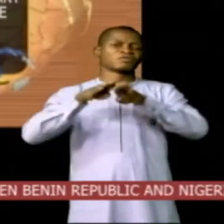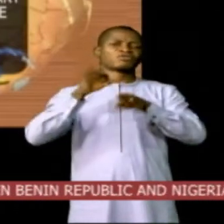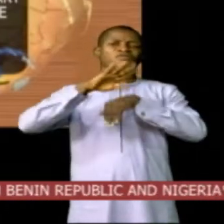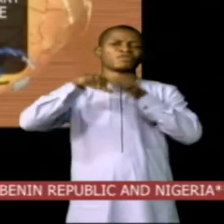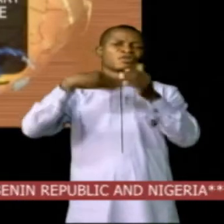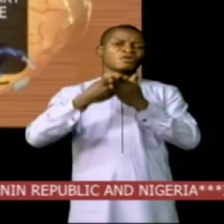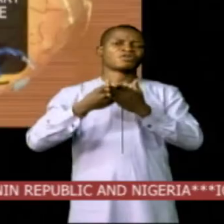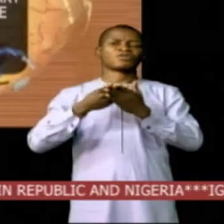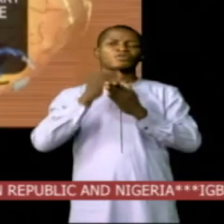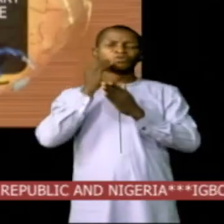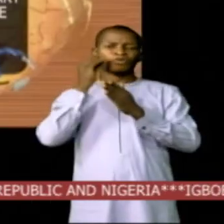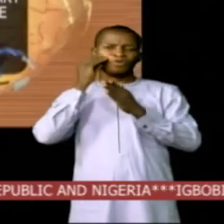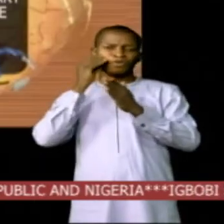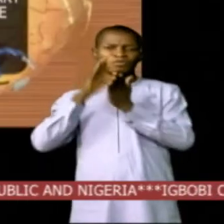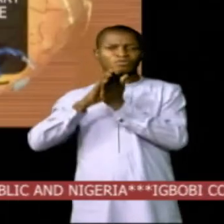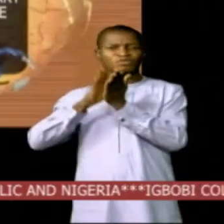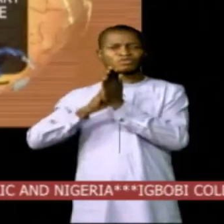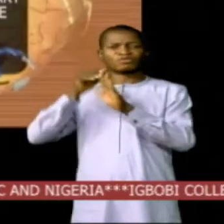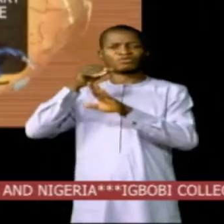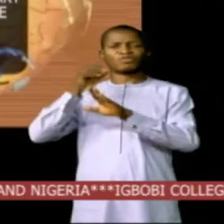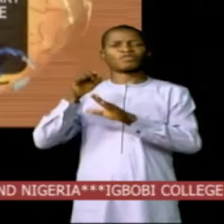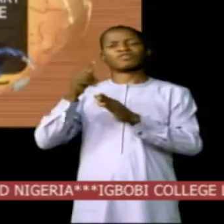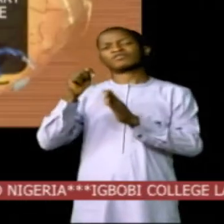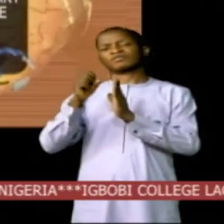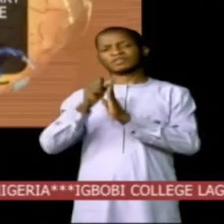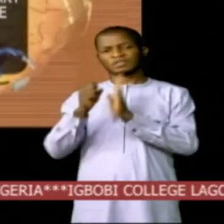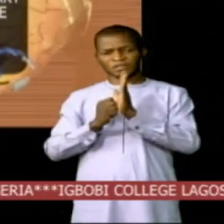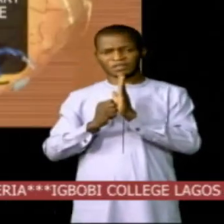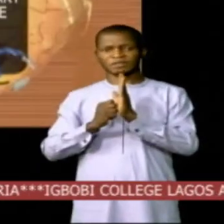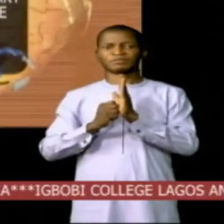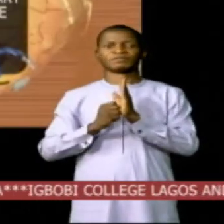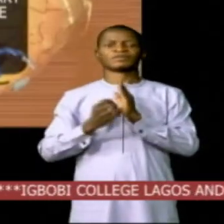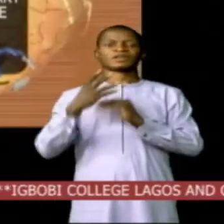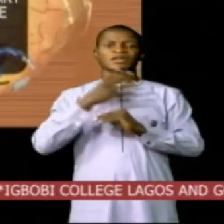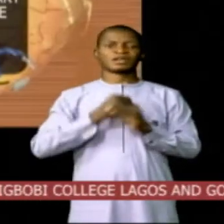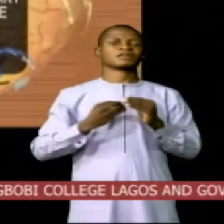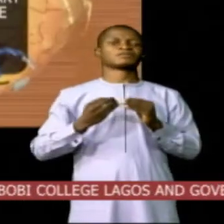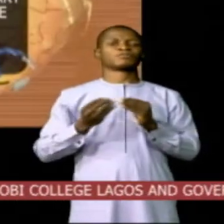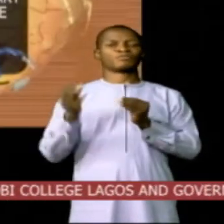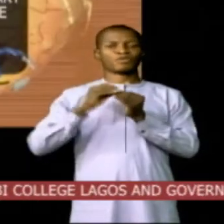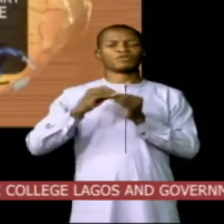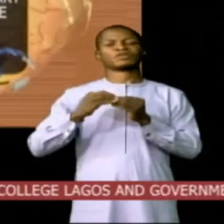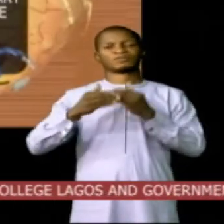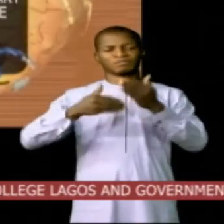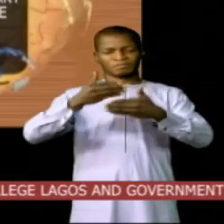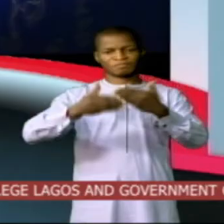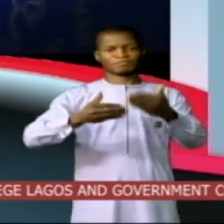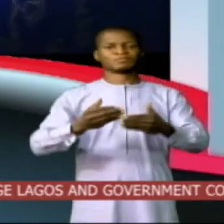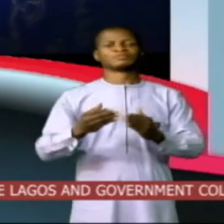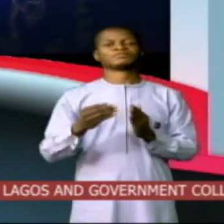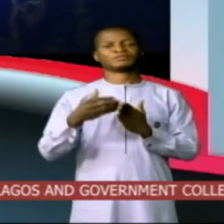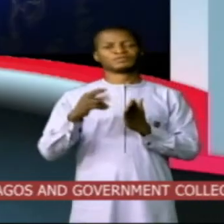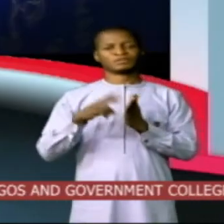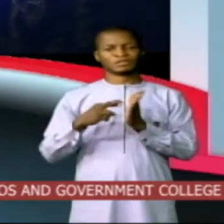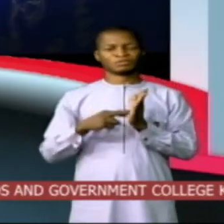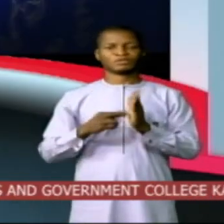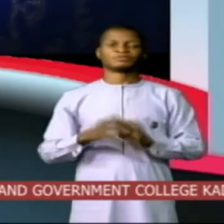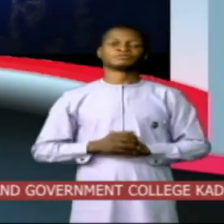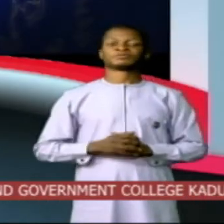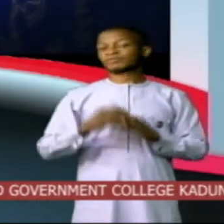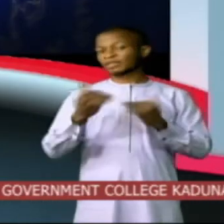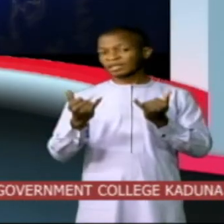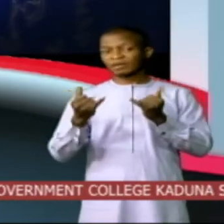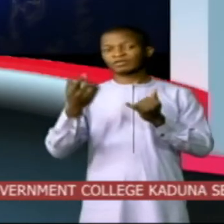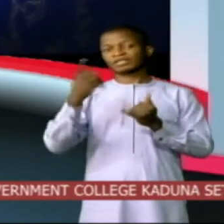state. There will be more information on the broadcast in our subsequent bulletin. Meanwhile,